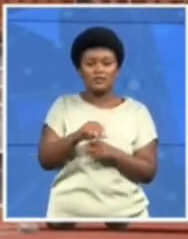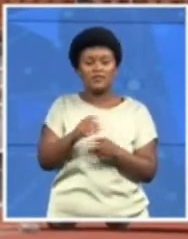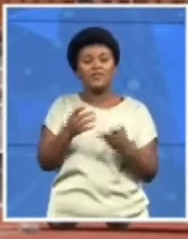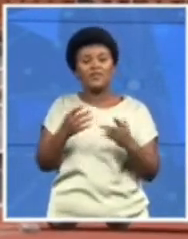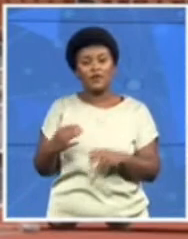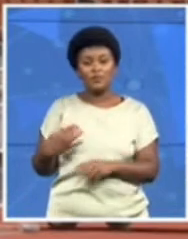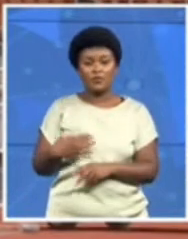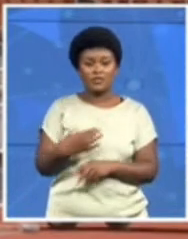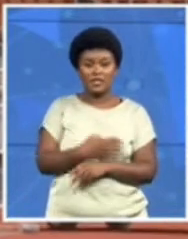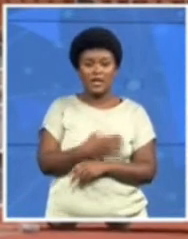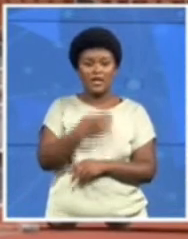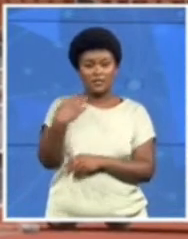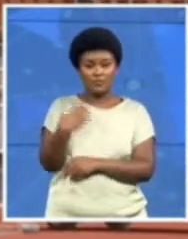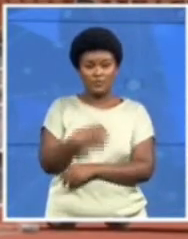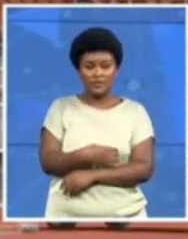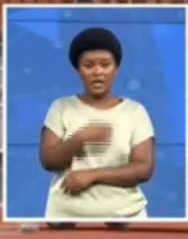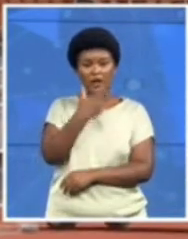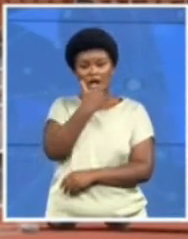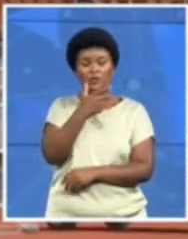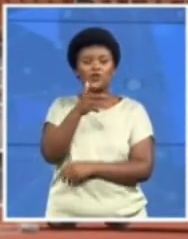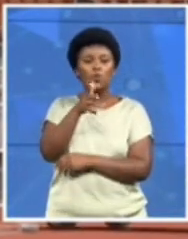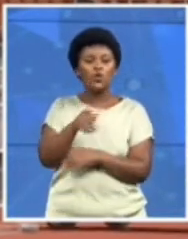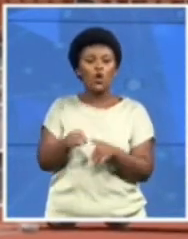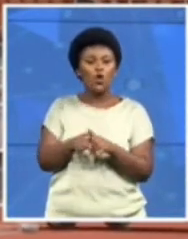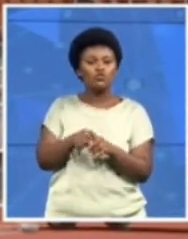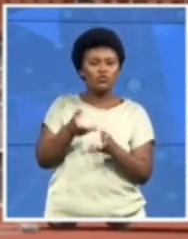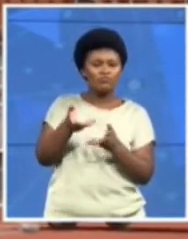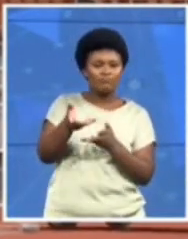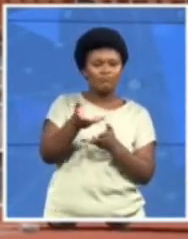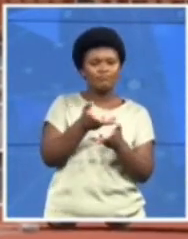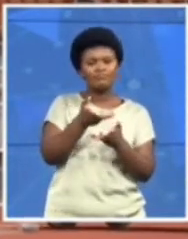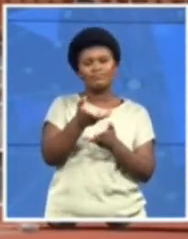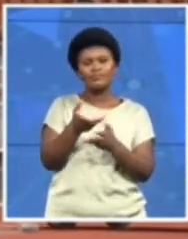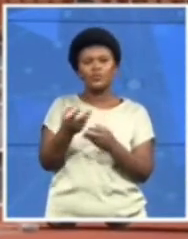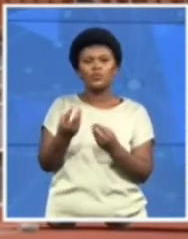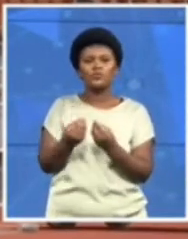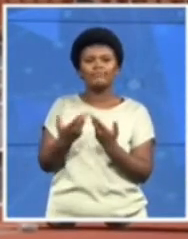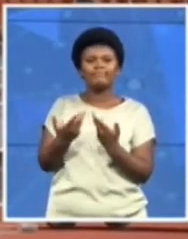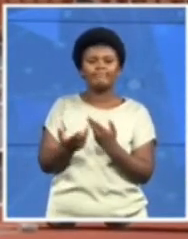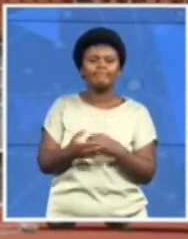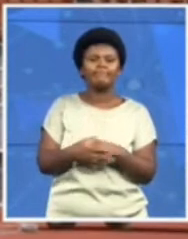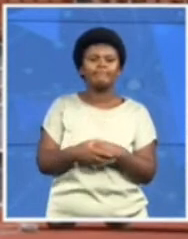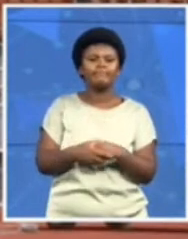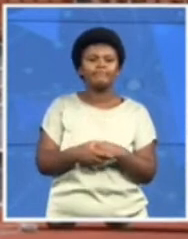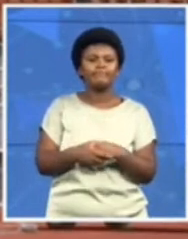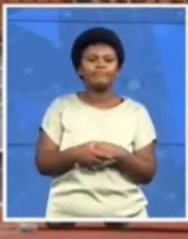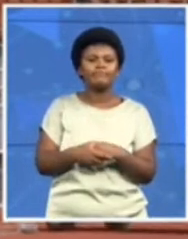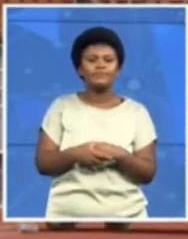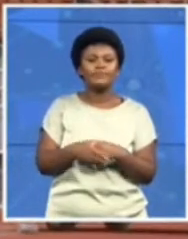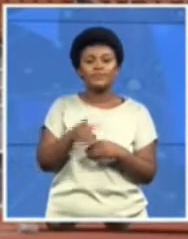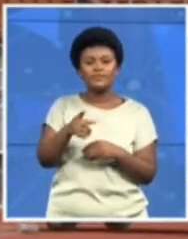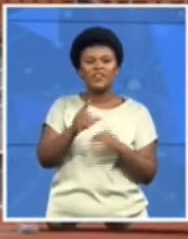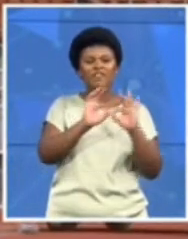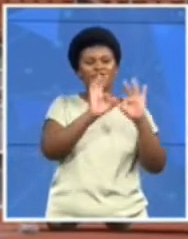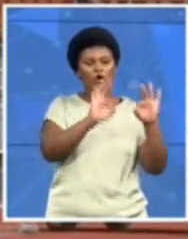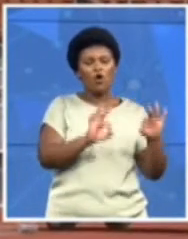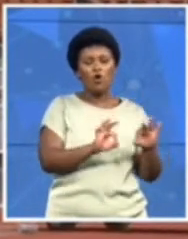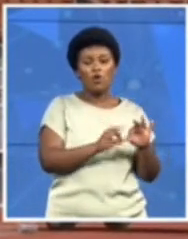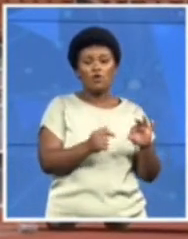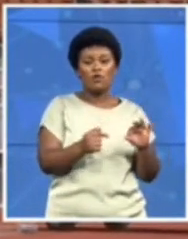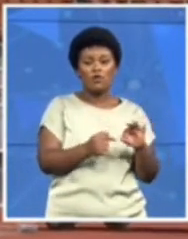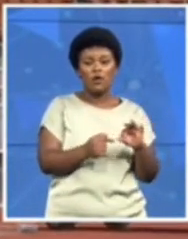into interface with the CADAS Forum. He'll engage in a CADAS Forum in Moses Mabota Hall